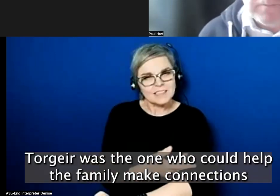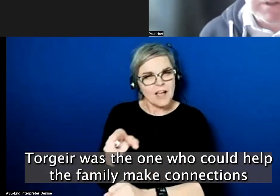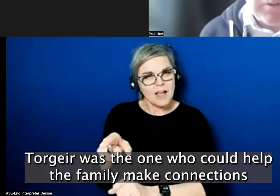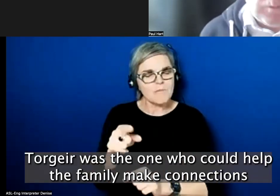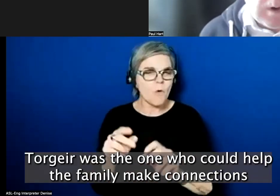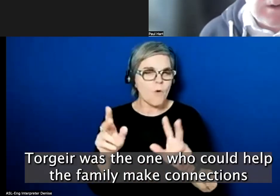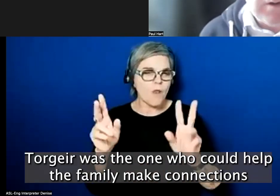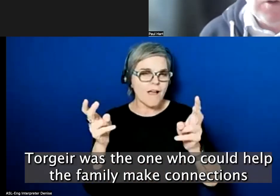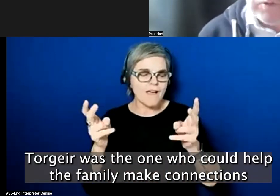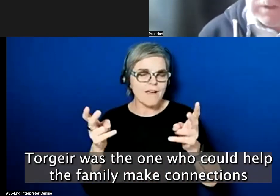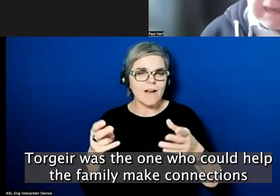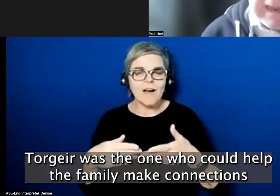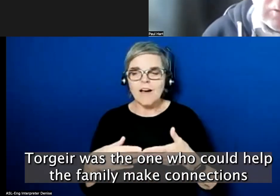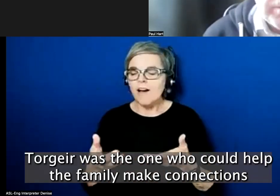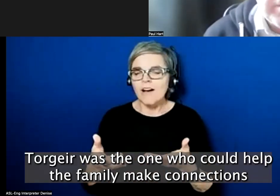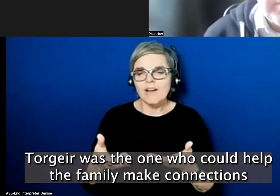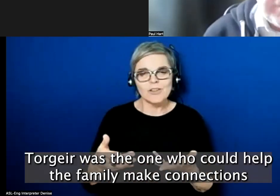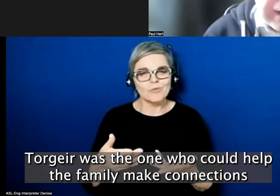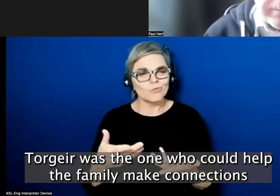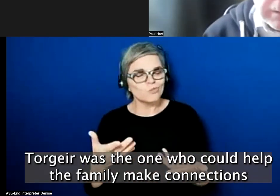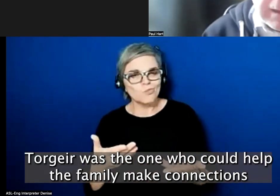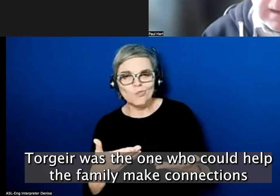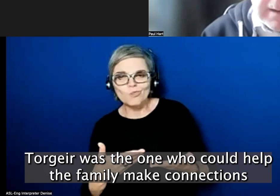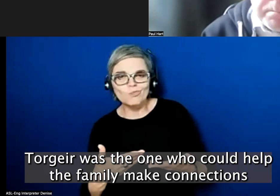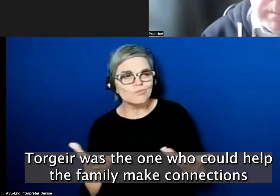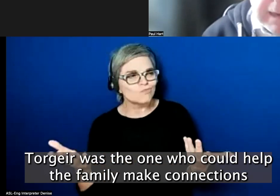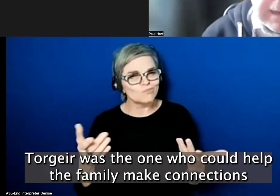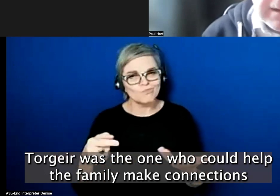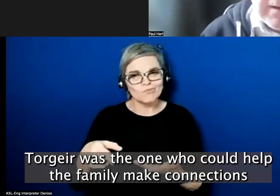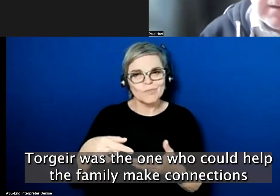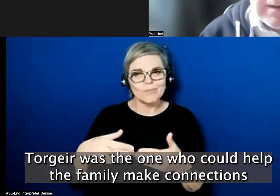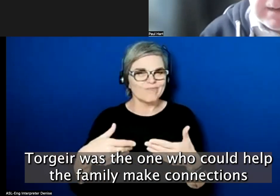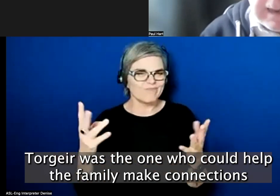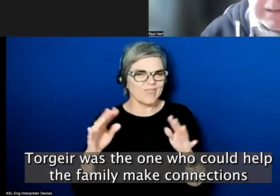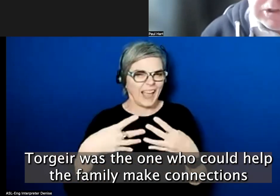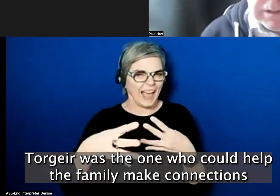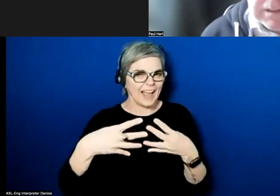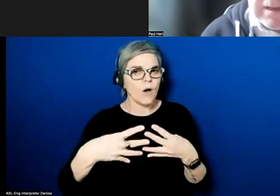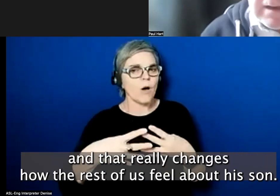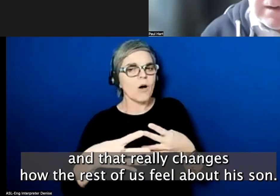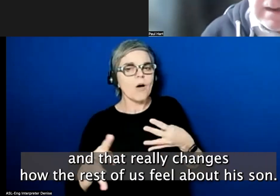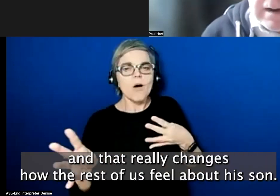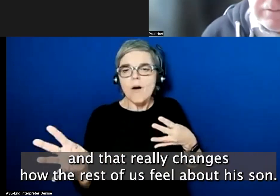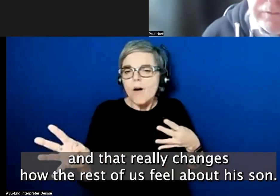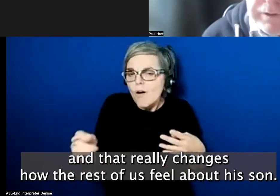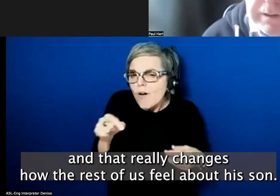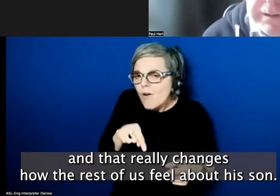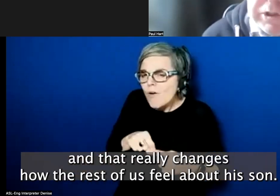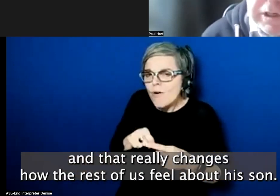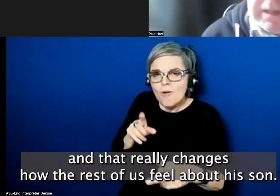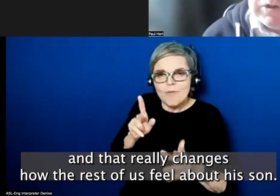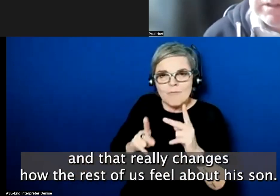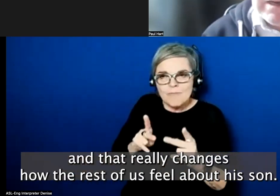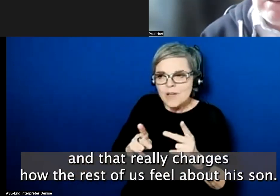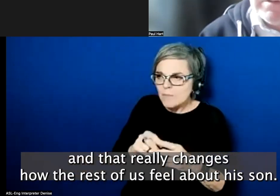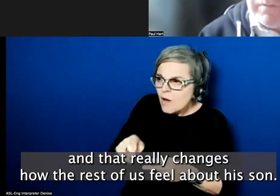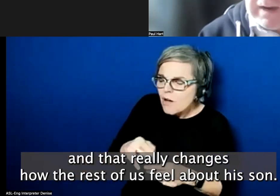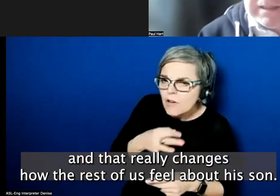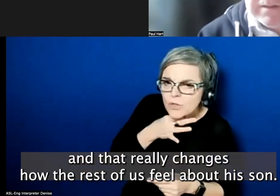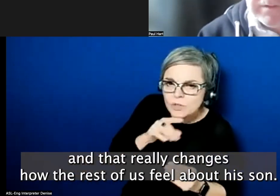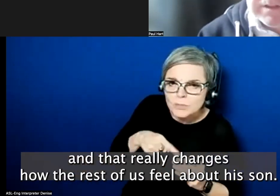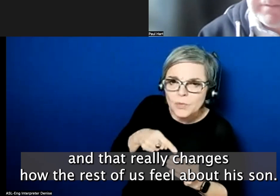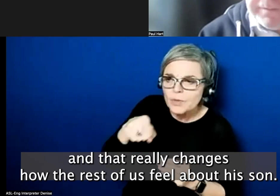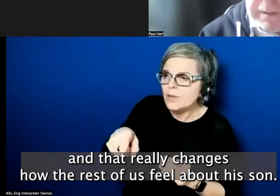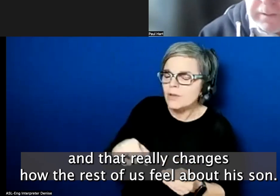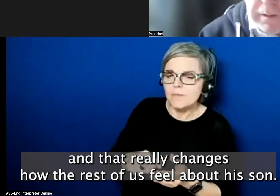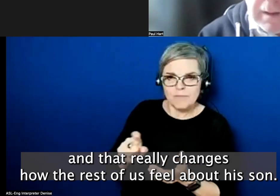here was the one who could help the family make connections. And that really changes how the rest